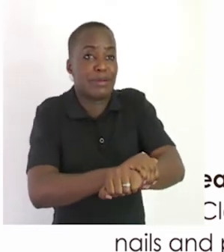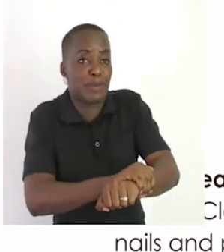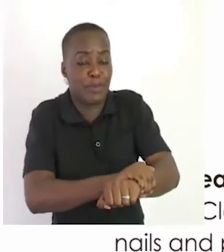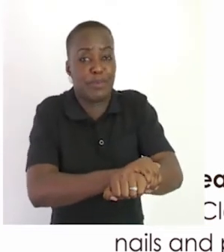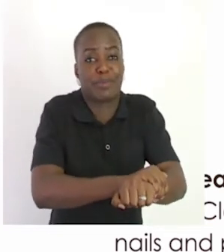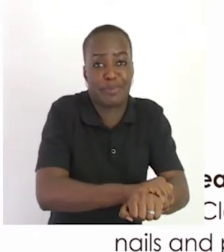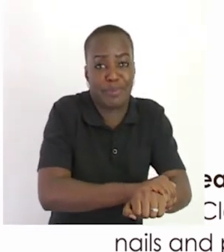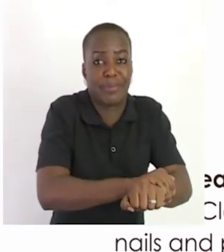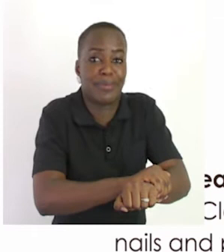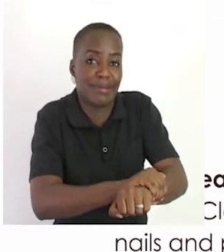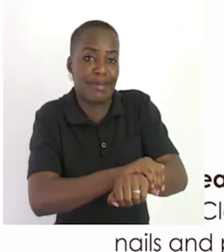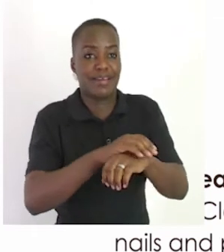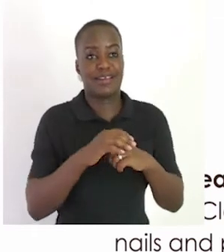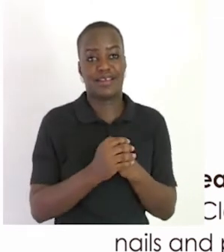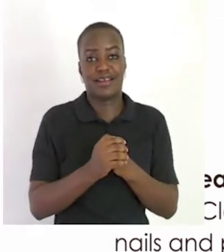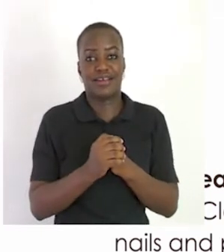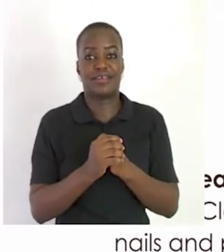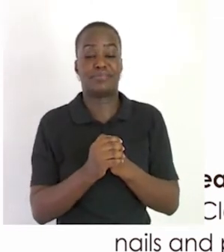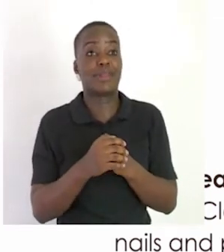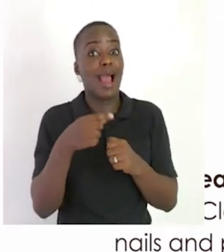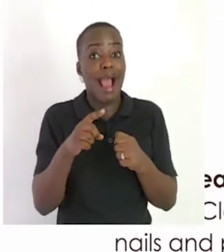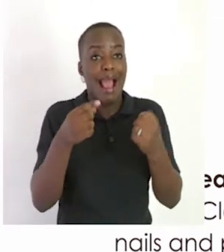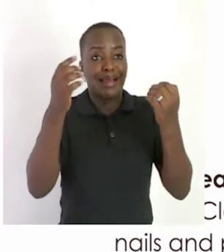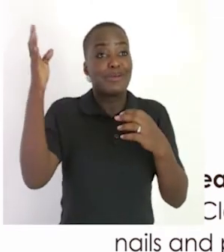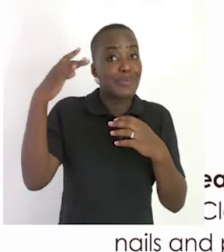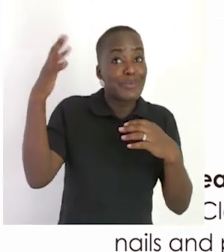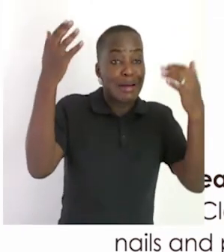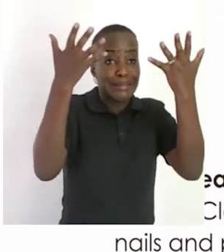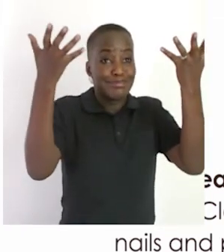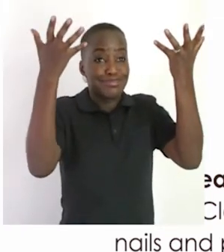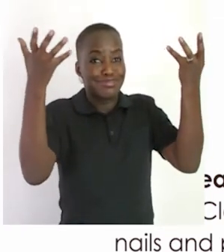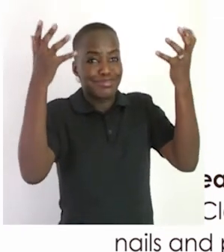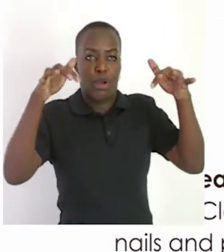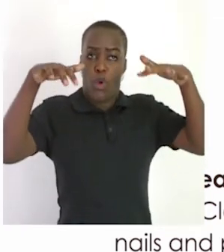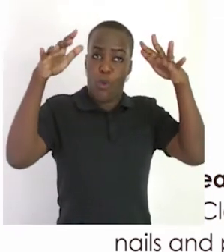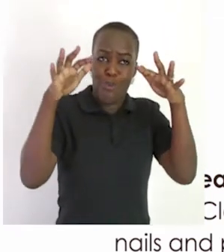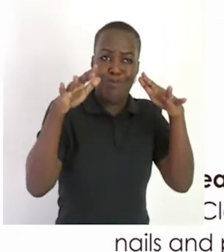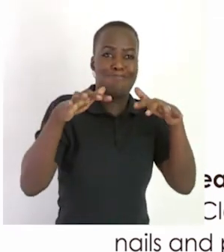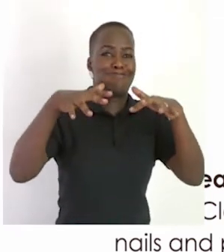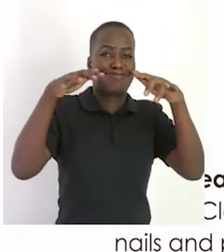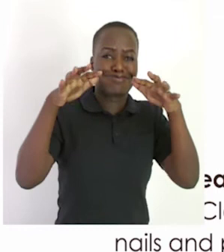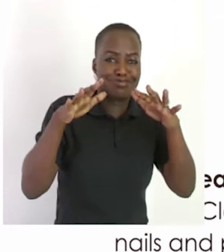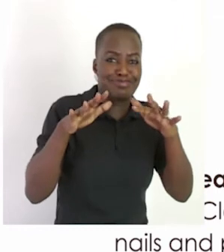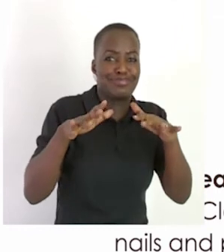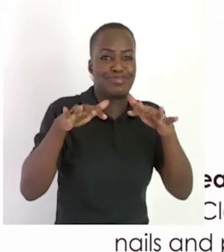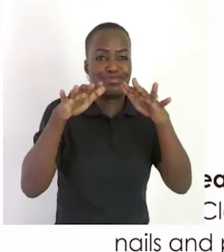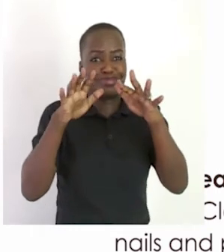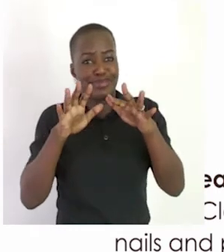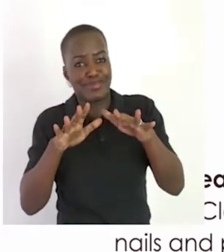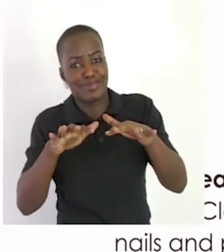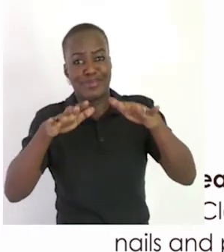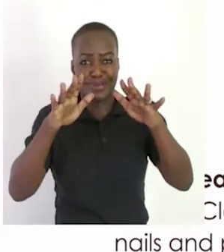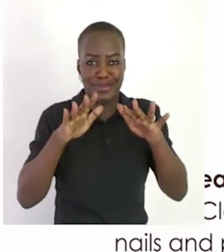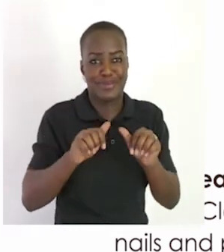the rail. There were clouds in the air, and it rained and hailed, pails and